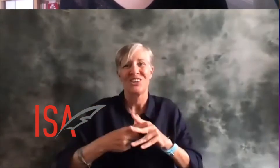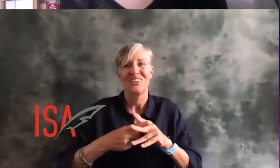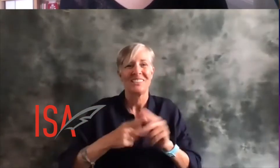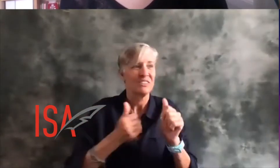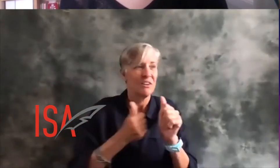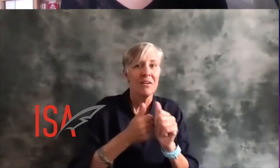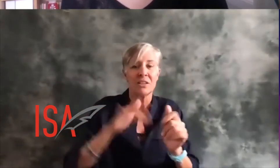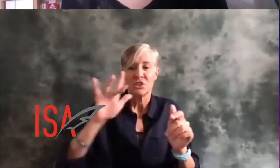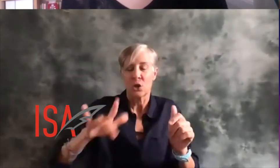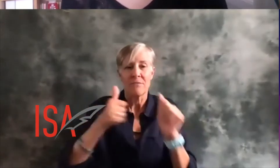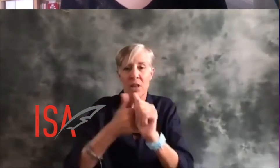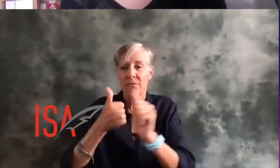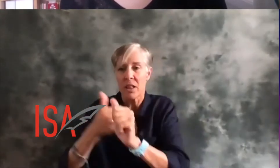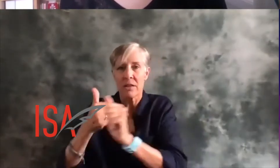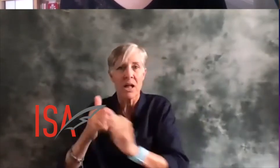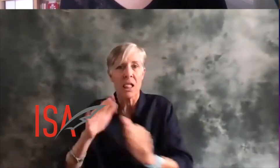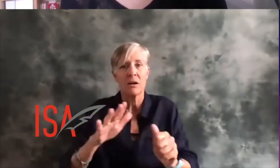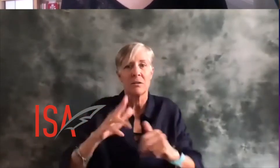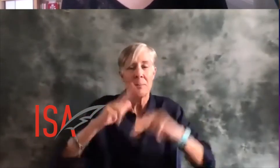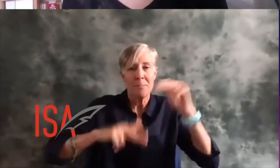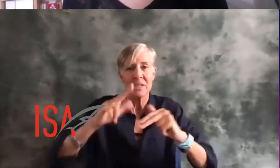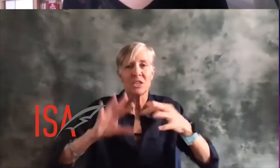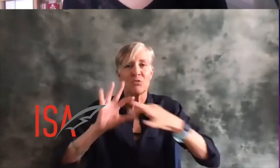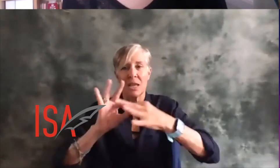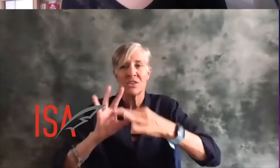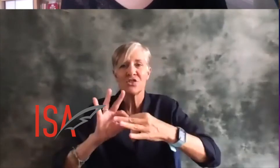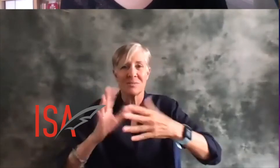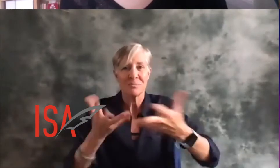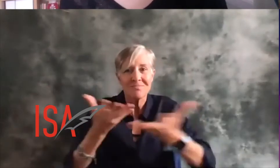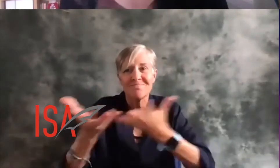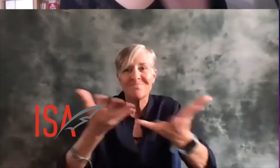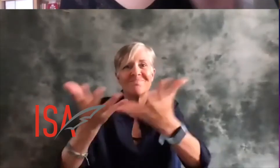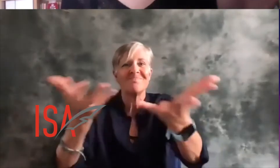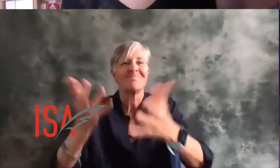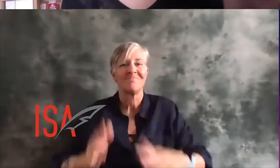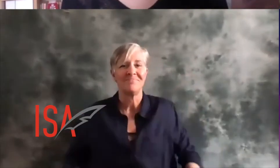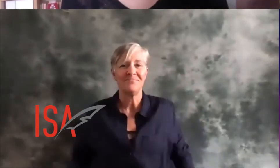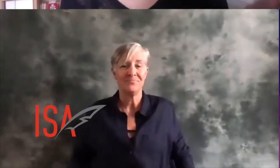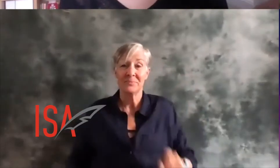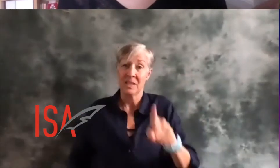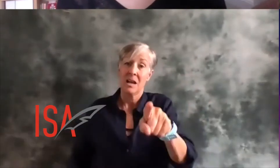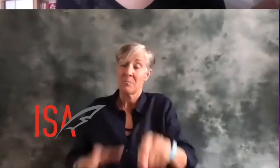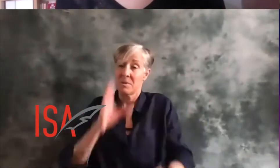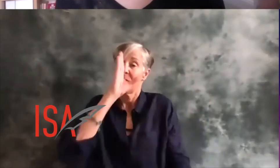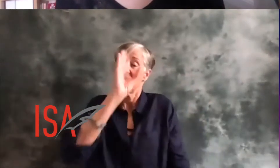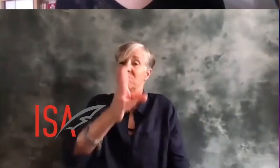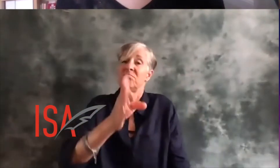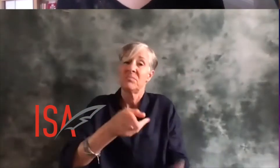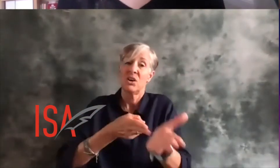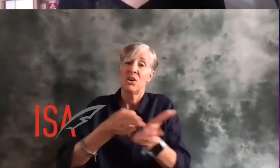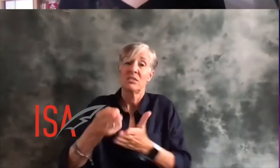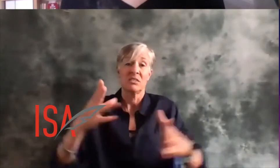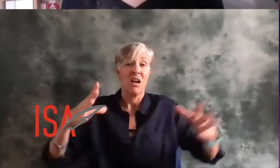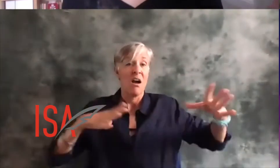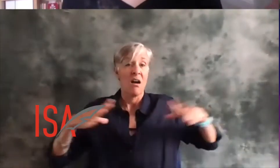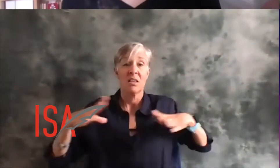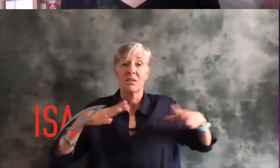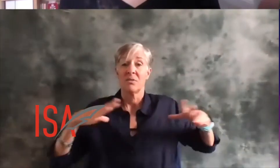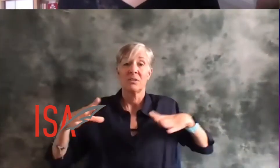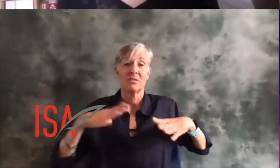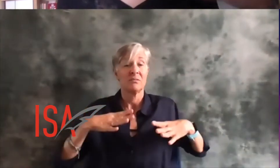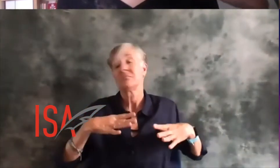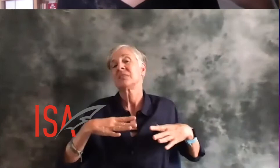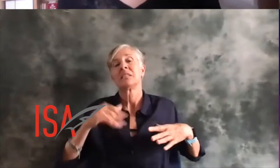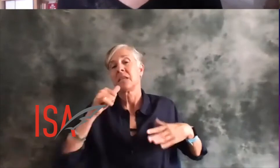people and being engaged and building those relationships with folks. Yeah, I'm going to be brutally honest that Hollywood is not a